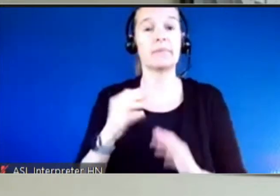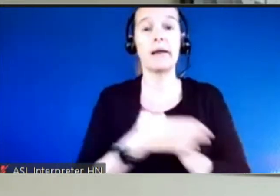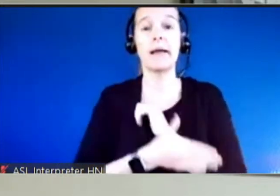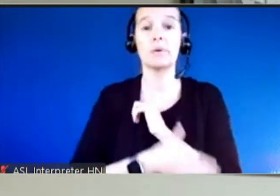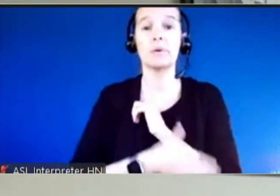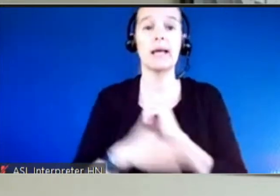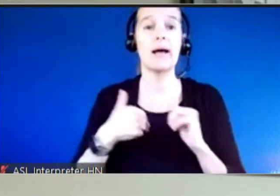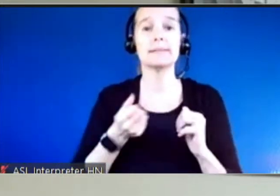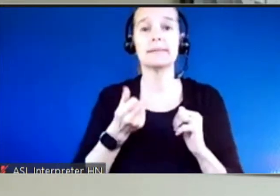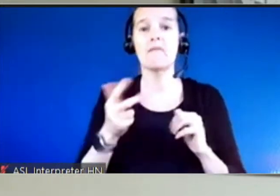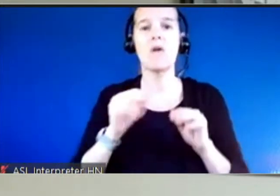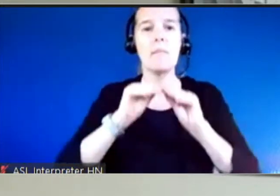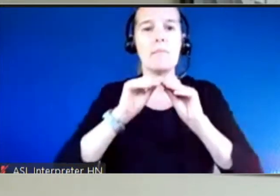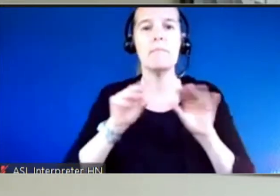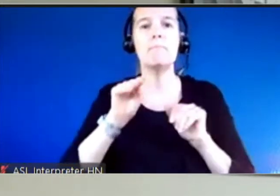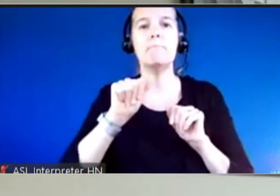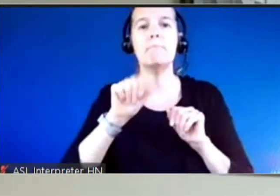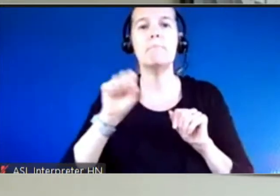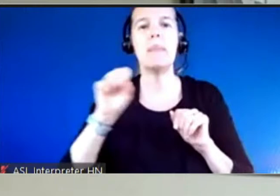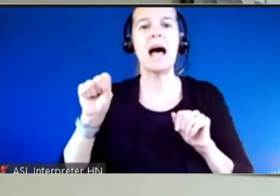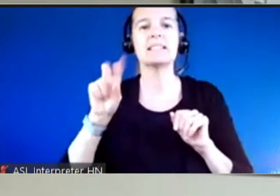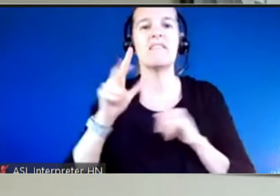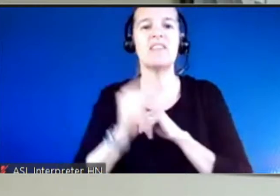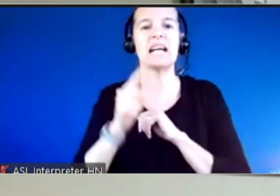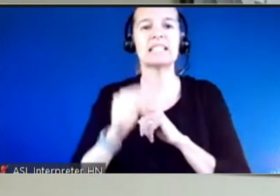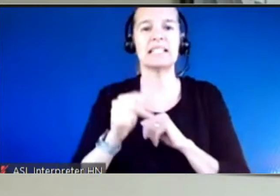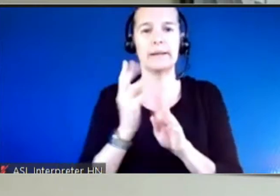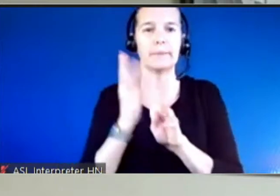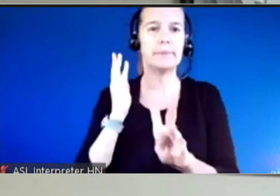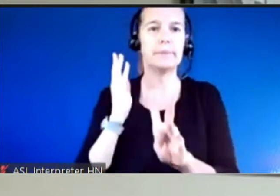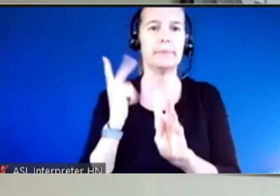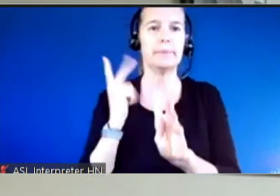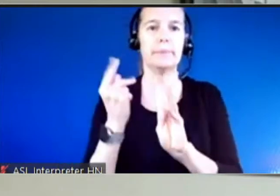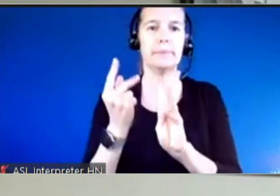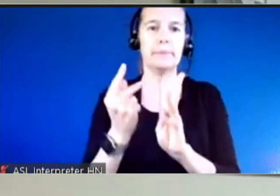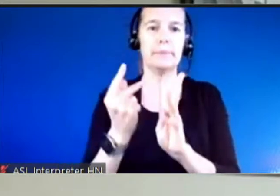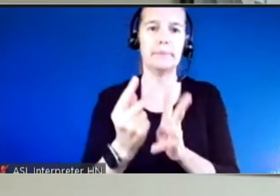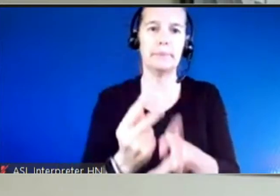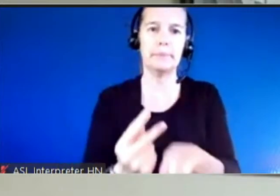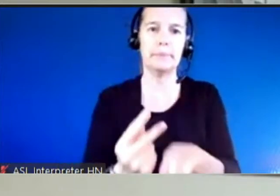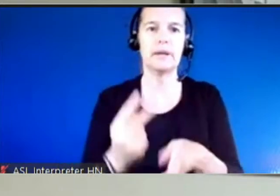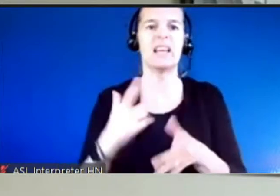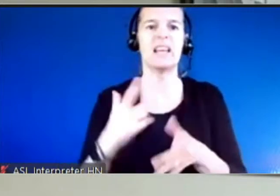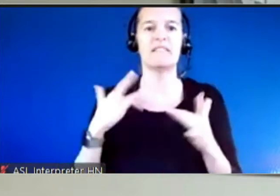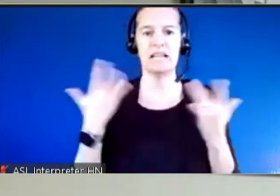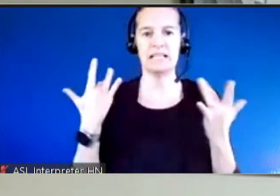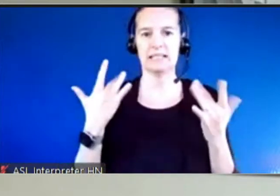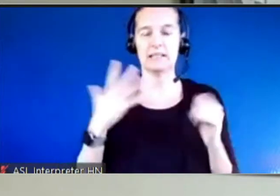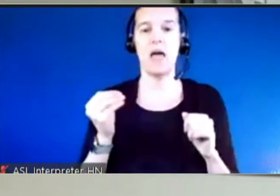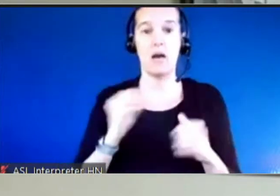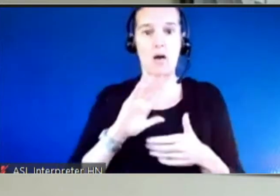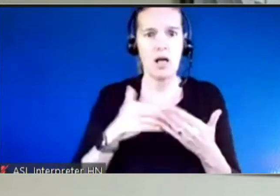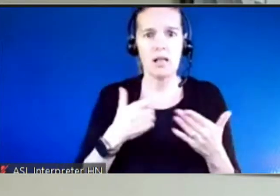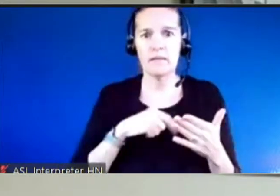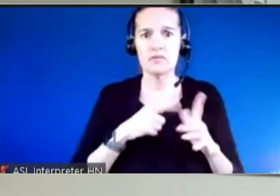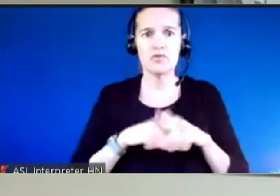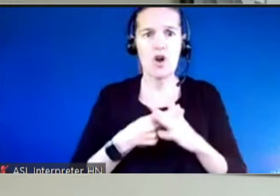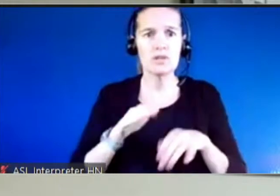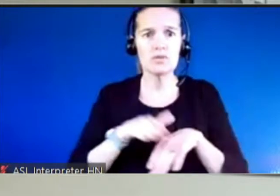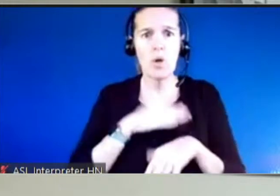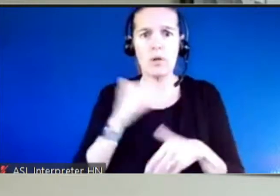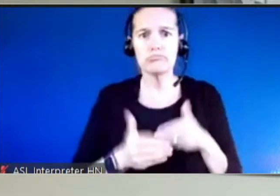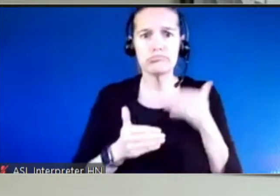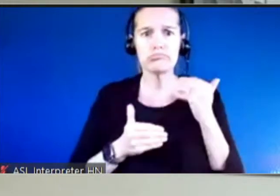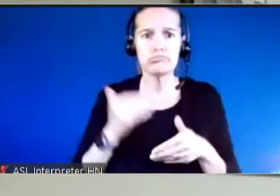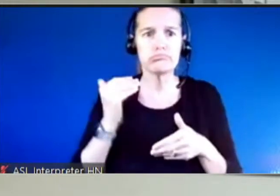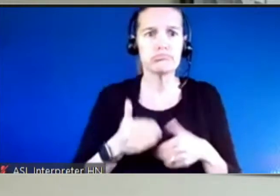of the clinics are doing their own events. Also, all of us started slowly to assure that it was a safe process,